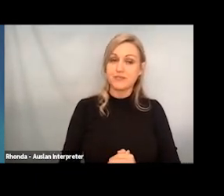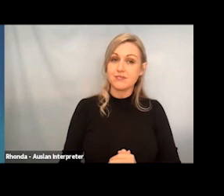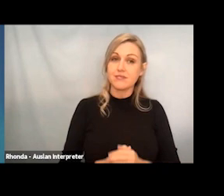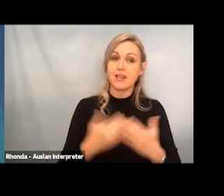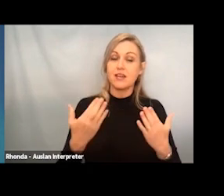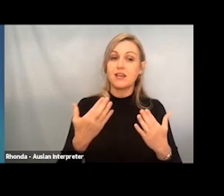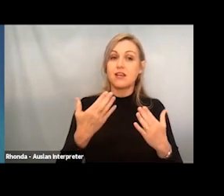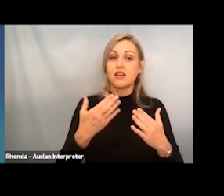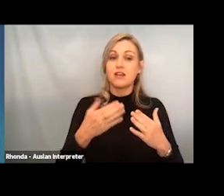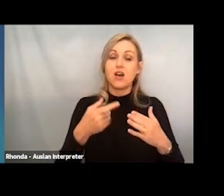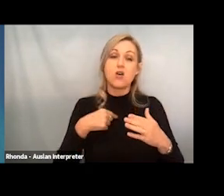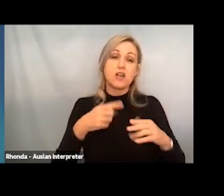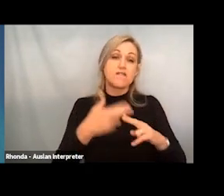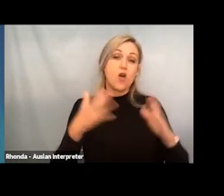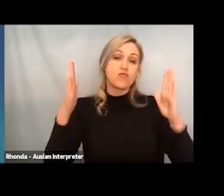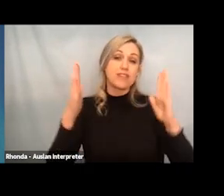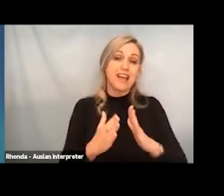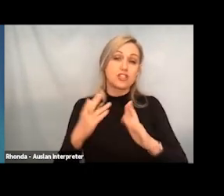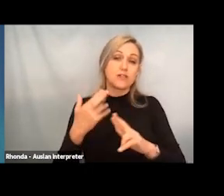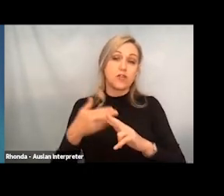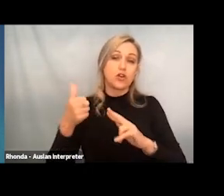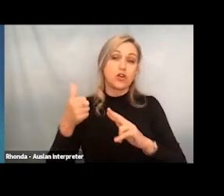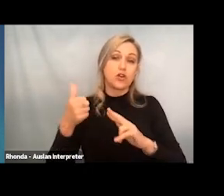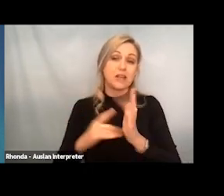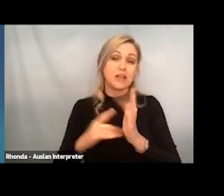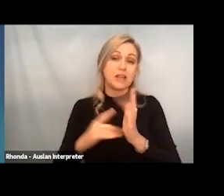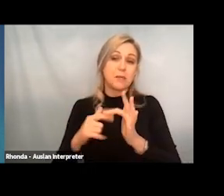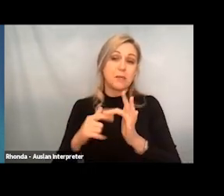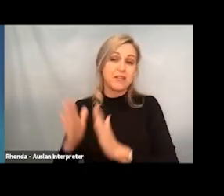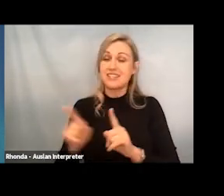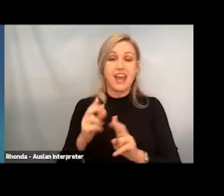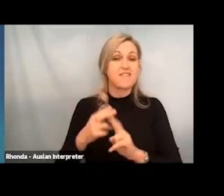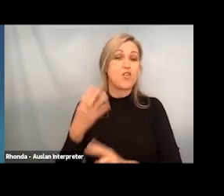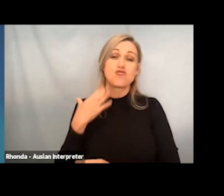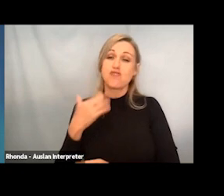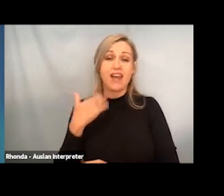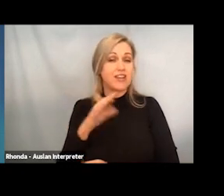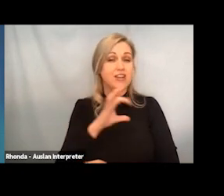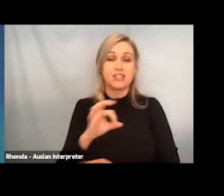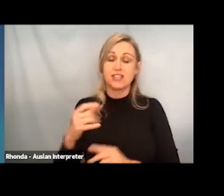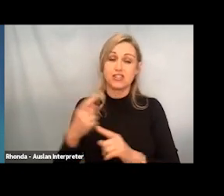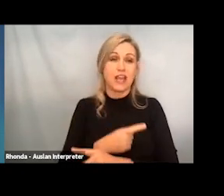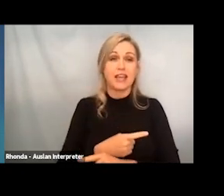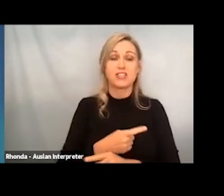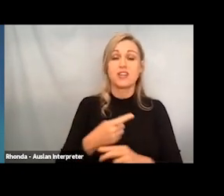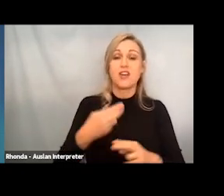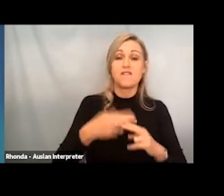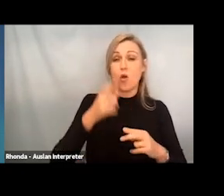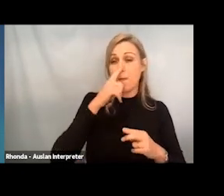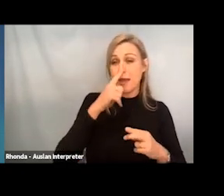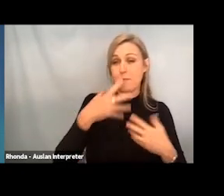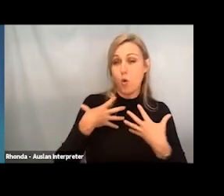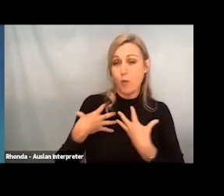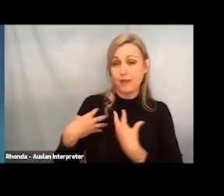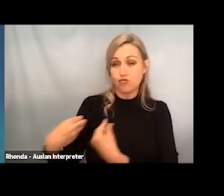In line with this lack of reduction in methamphetamine use, we didn't see any effect on craving, severity of dependence, or withdrawal.